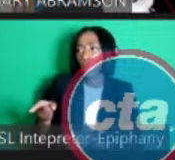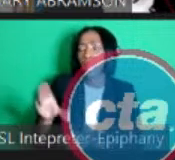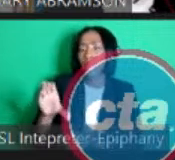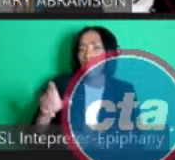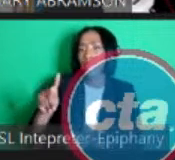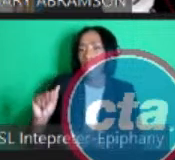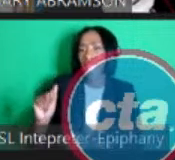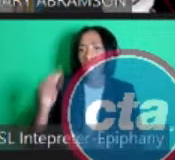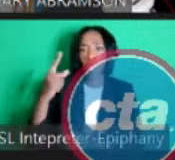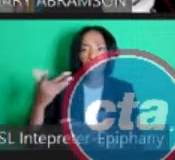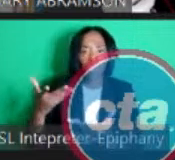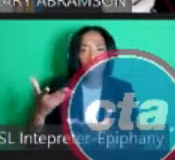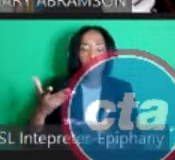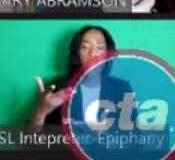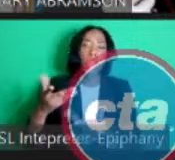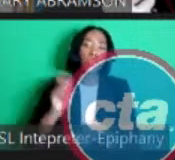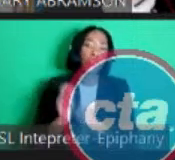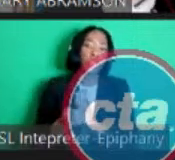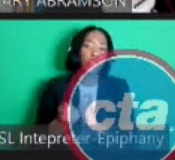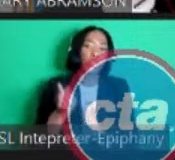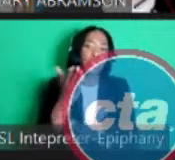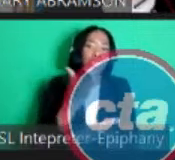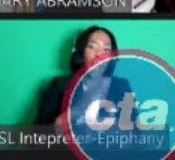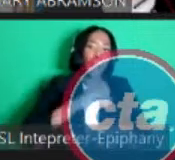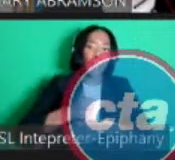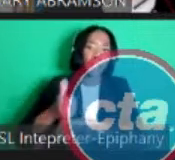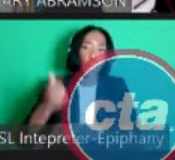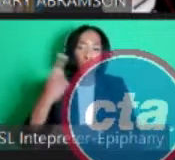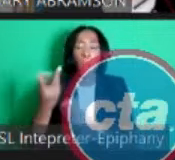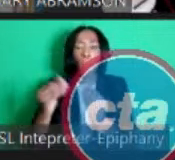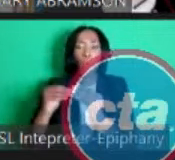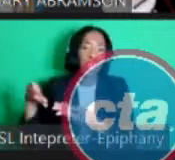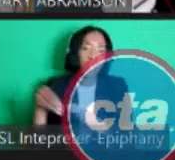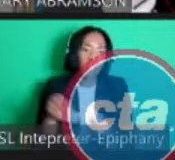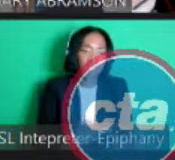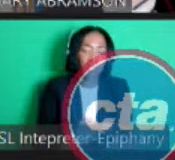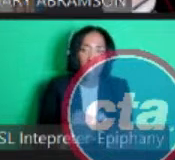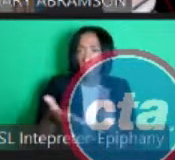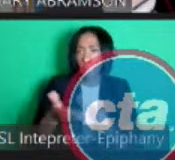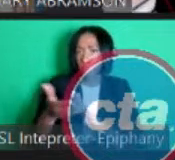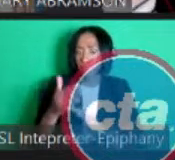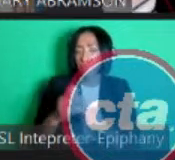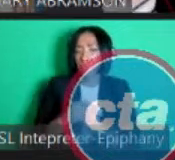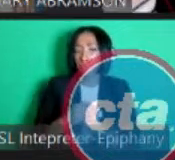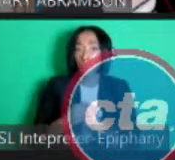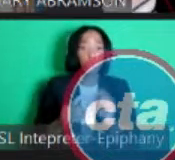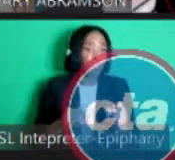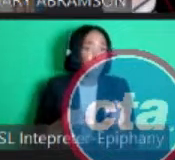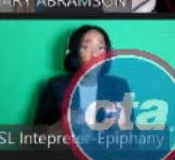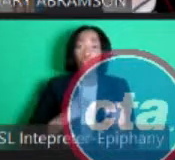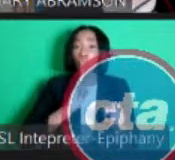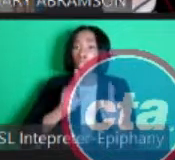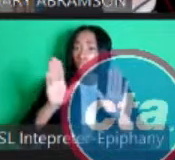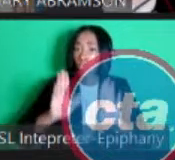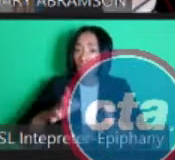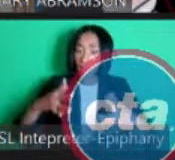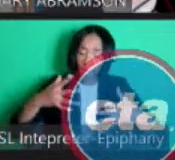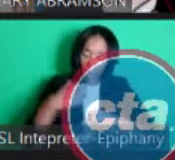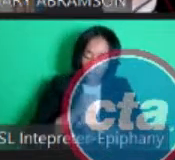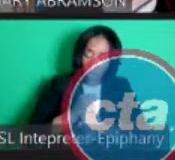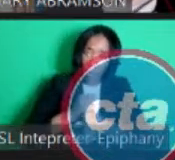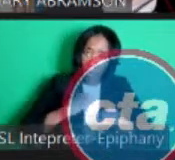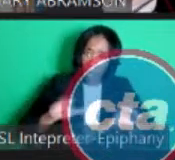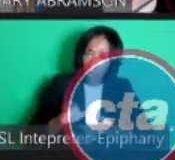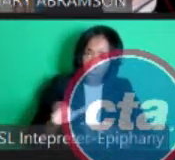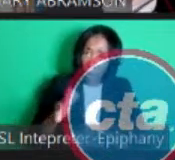to stop placement for a little more efficient operations. So while this is a really great kind of concentrated effort